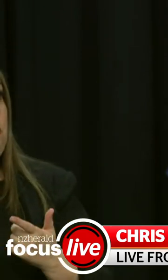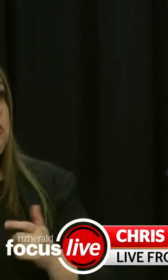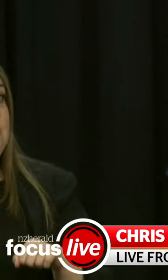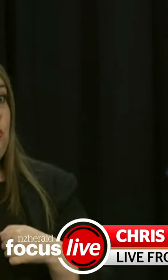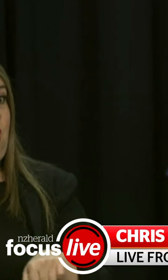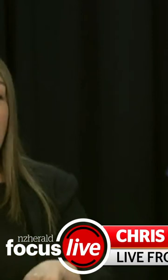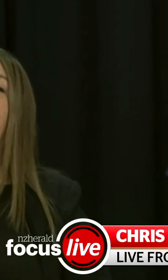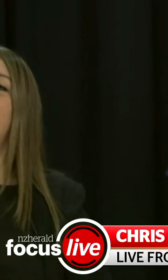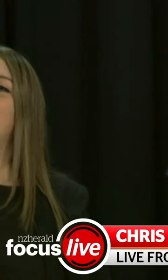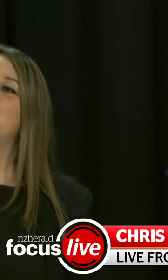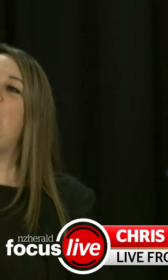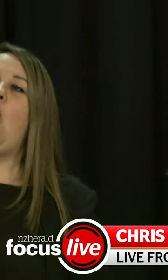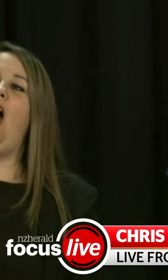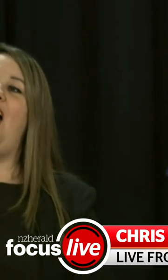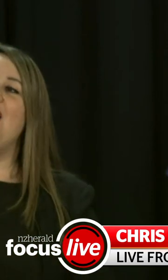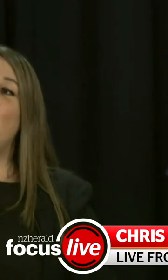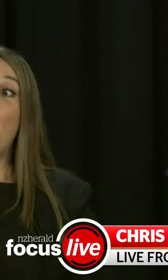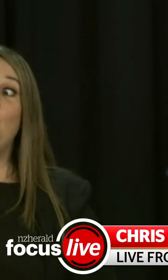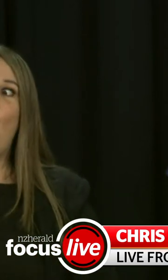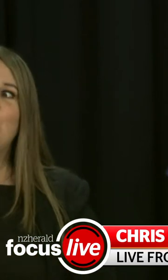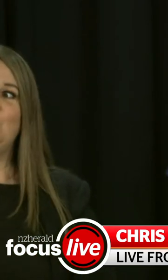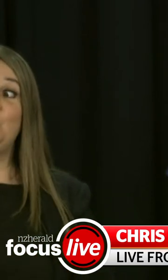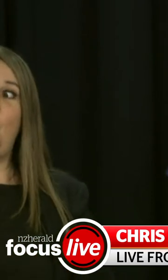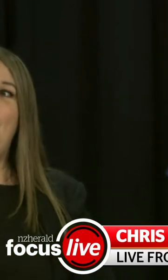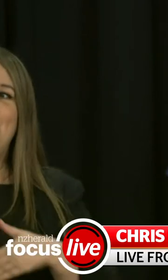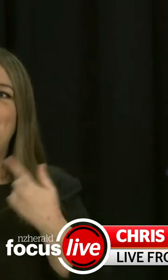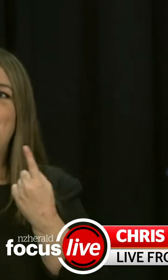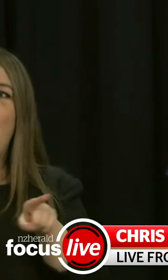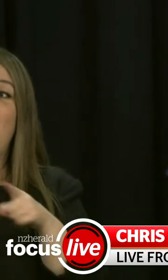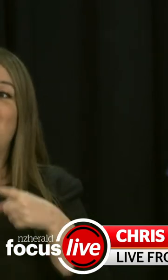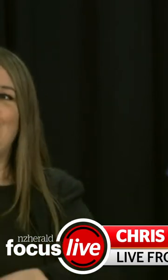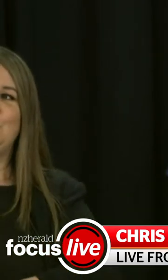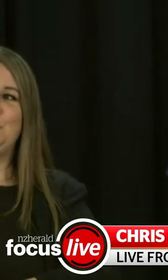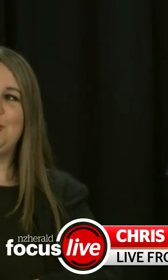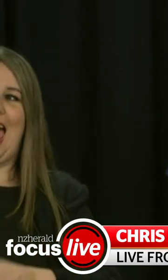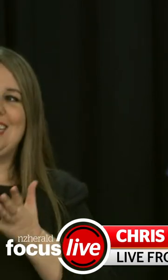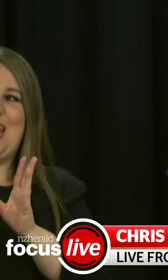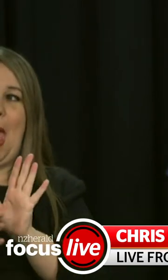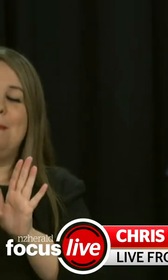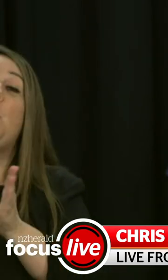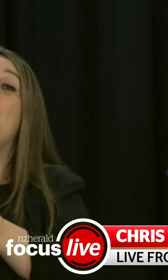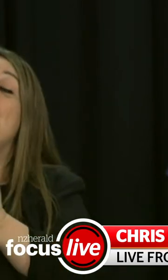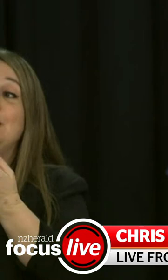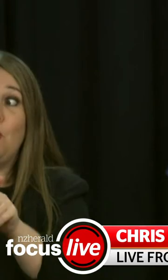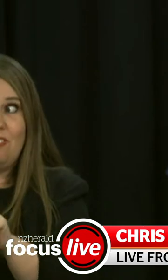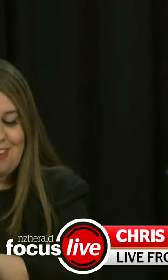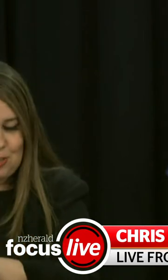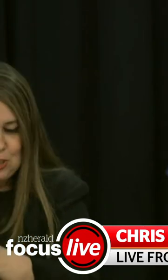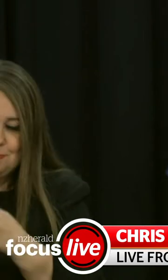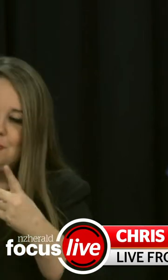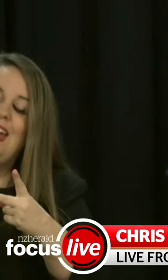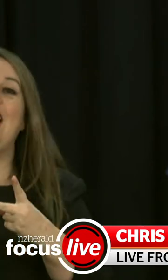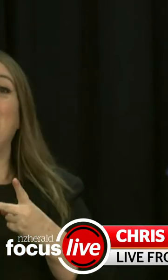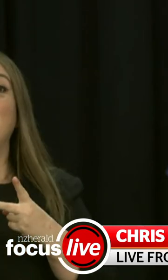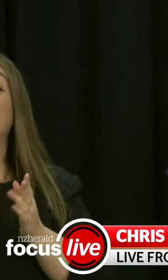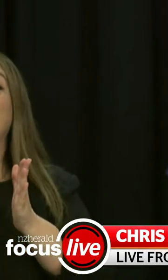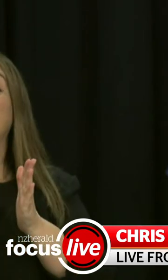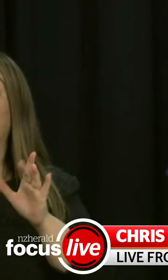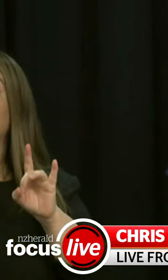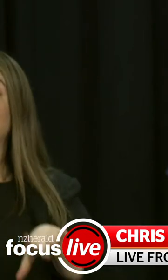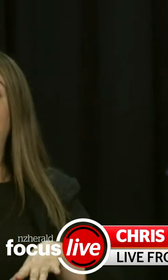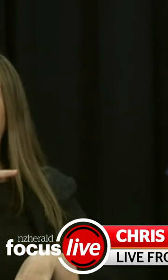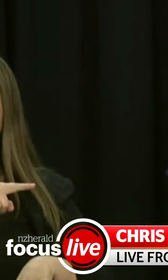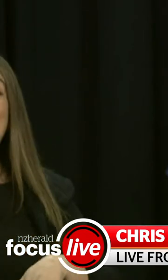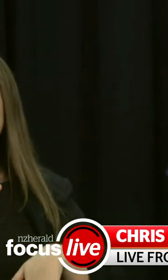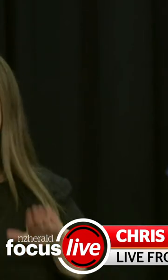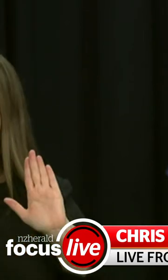birthday today, Sam, so happy birthday. Secondly, the changes in citizenship rules for Australia are yet to take